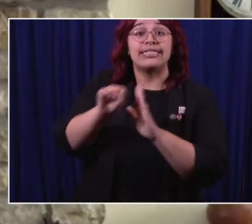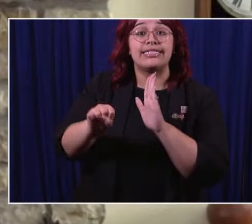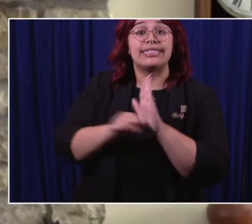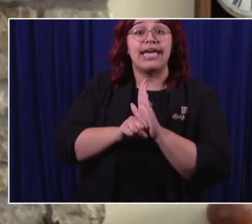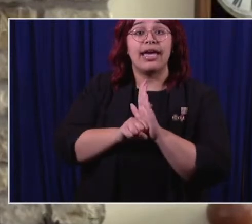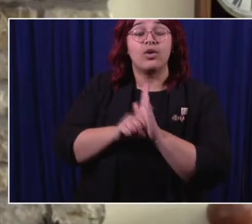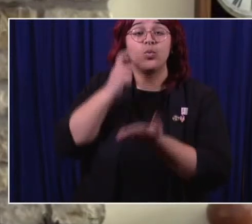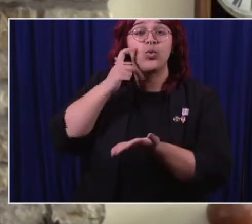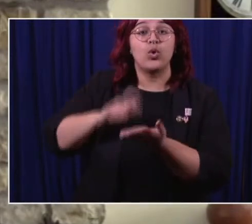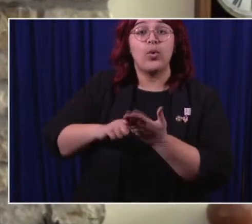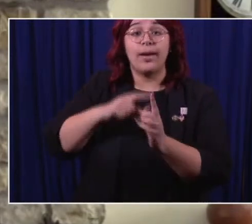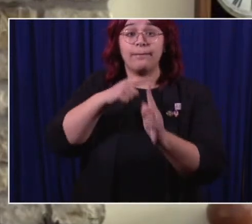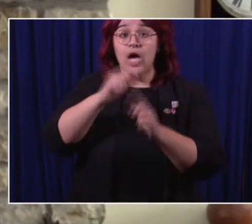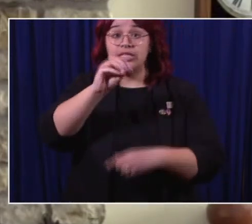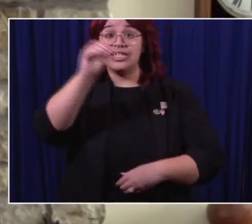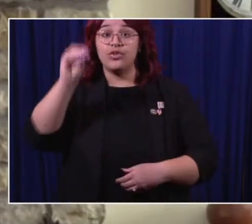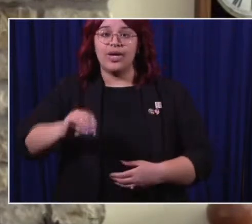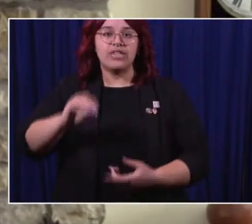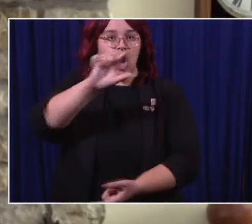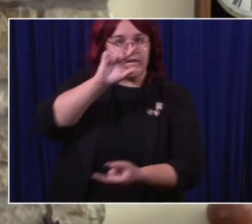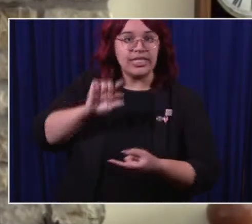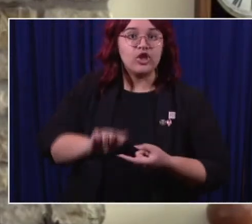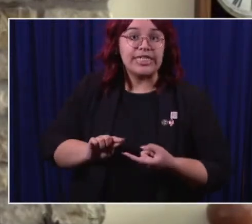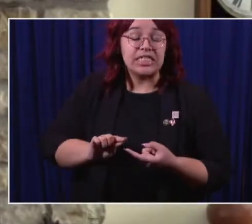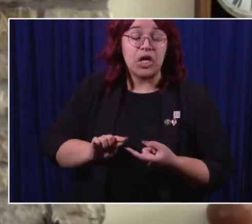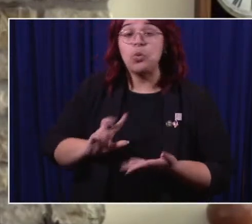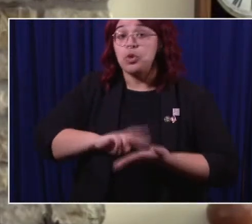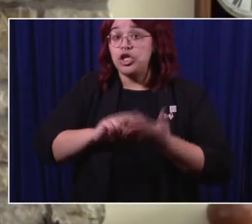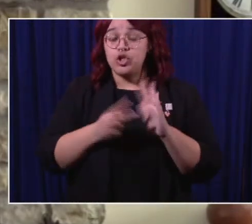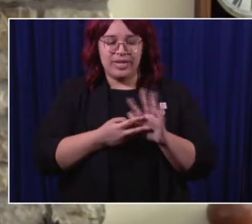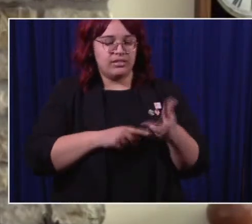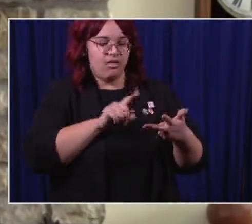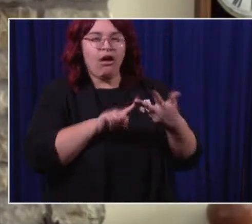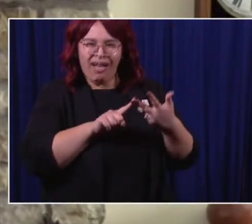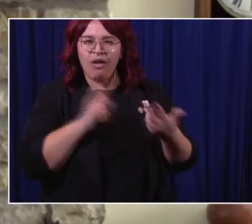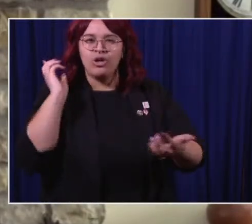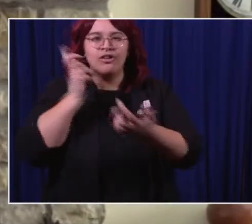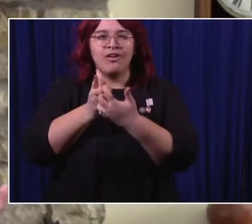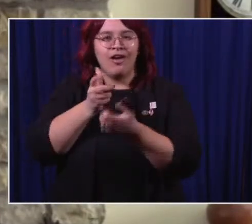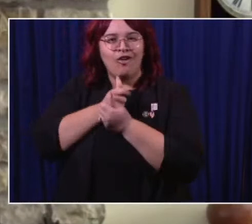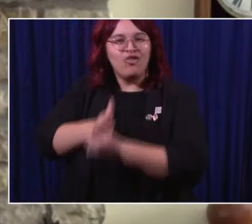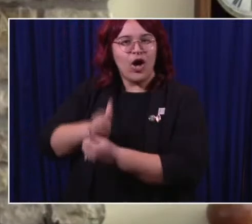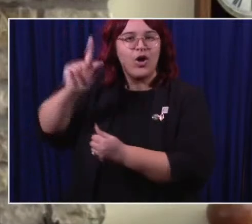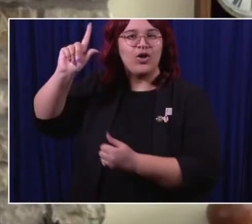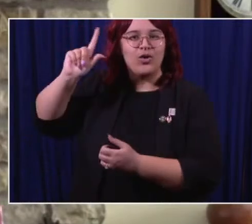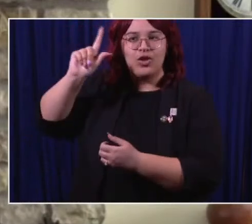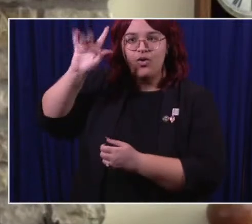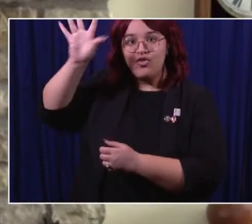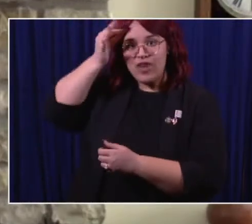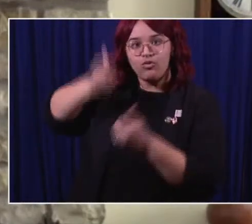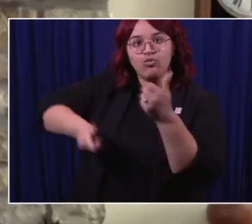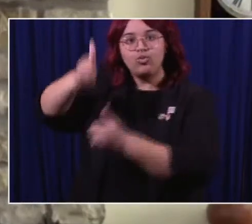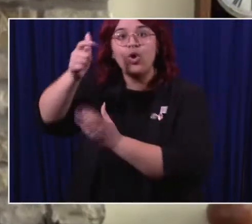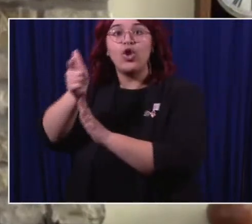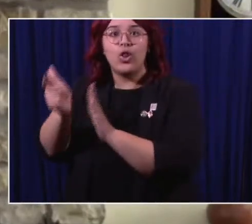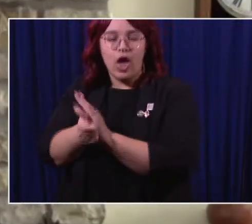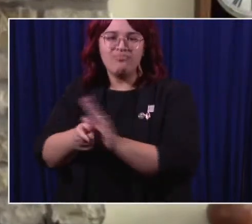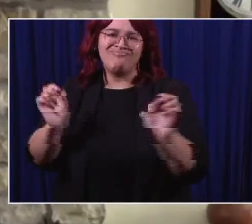may be able to open up to allow more visitation. So that is changing. And every week we're seeing more as they change